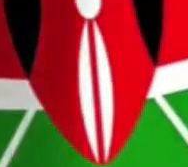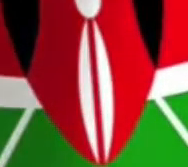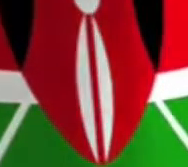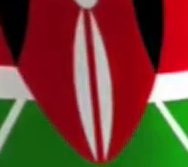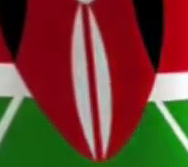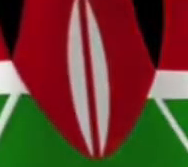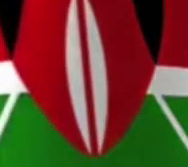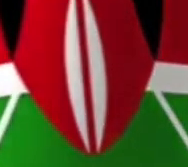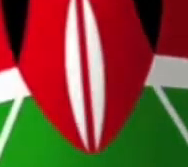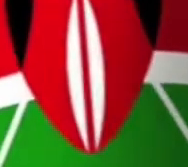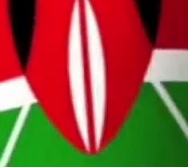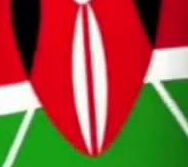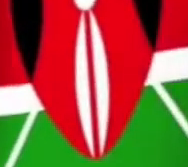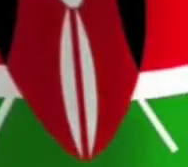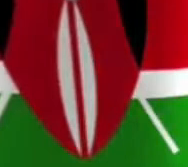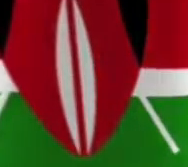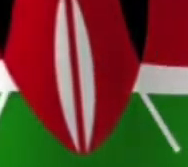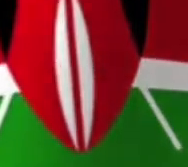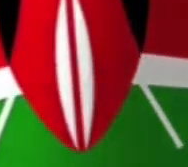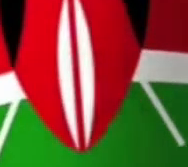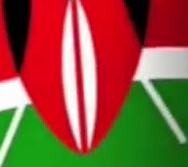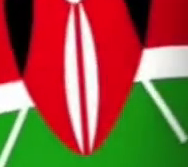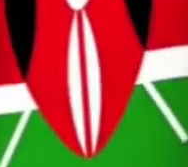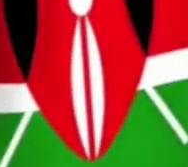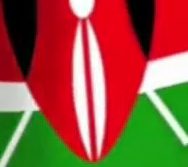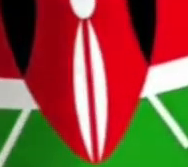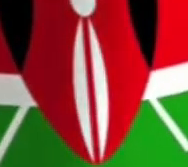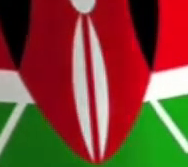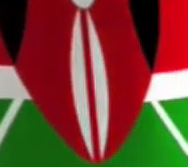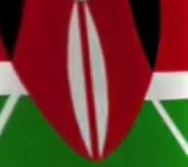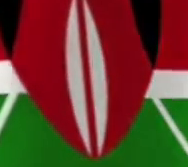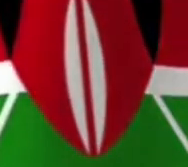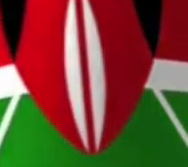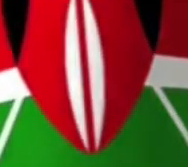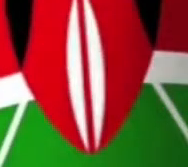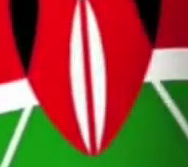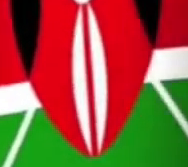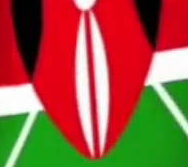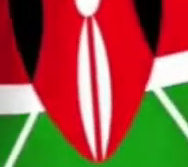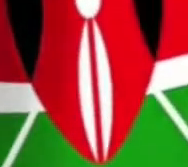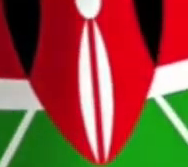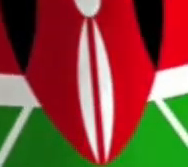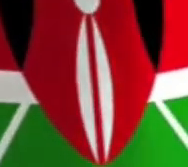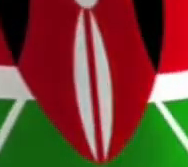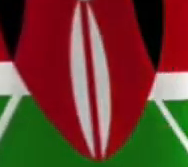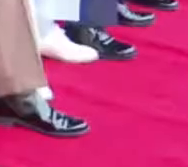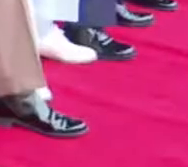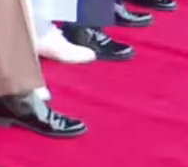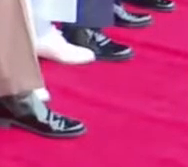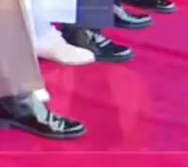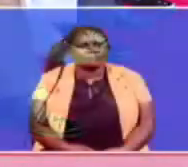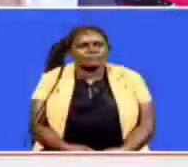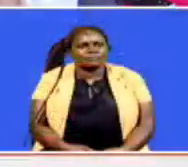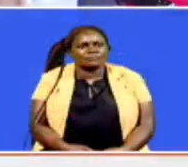Mohammed Abdi, Joseph Olipanto, Jane Nashida, Hilary Kalama, and Harrison Pemba.